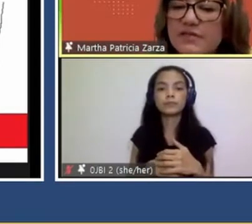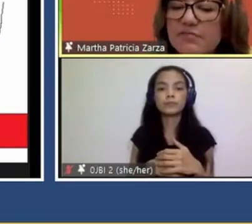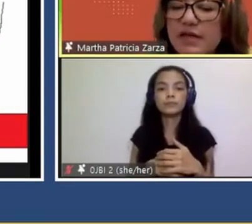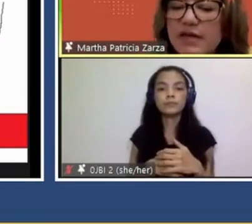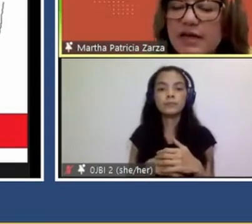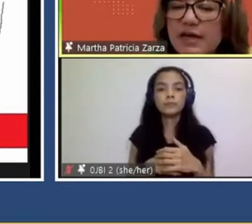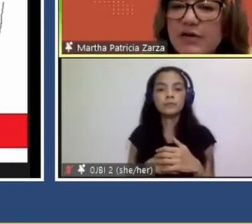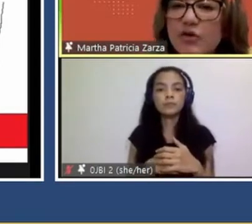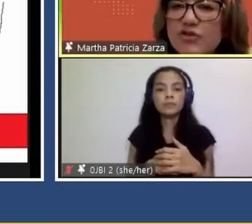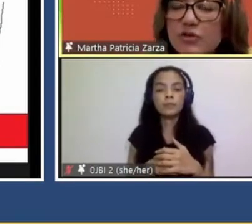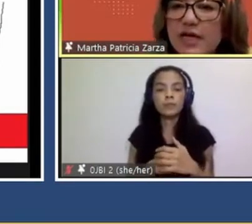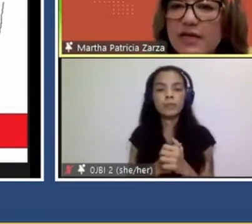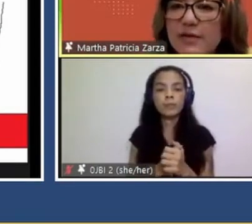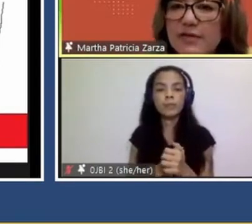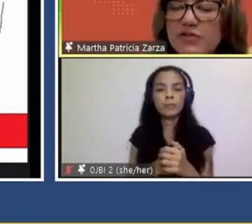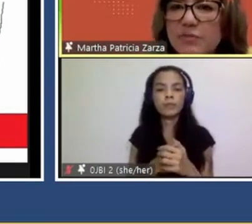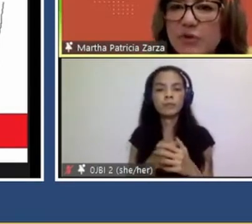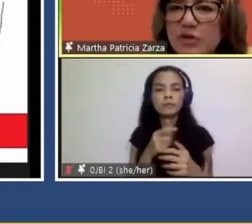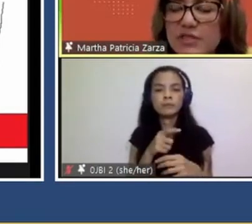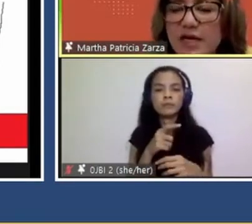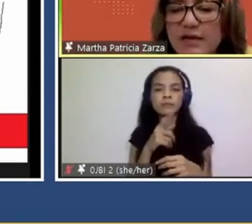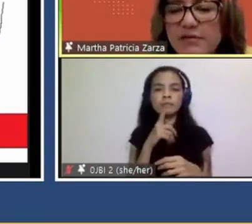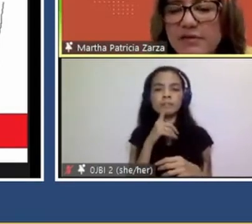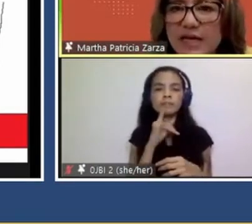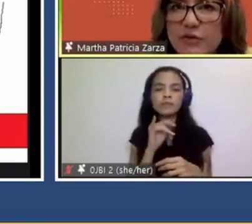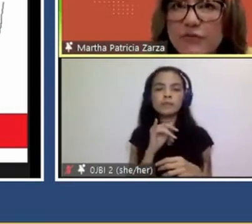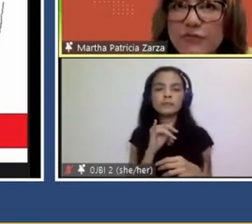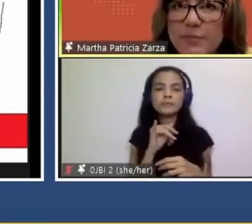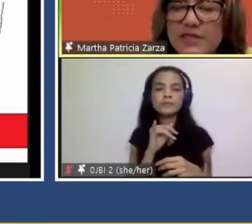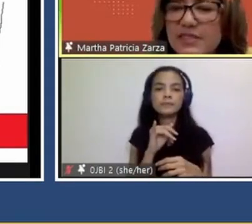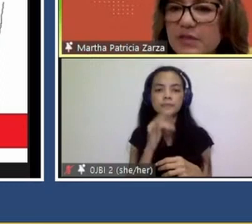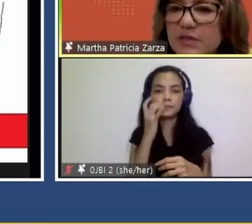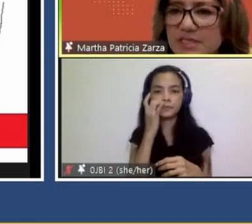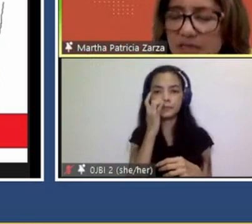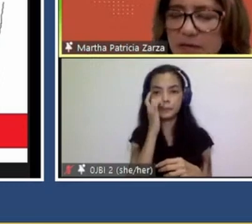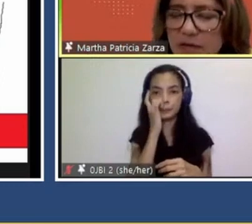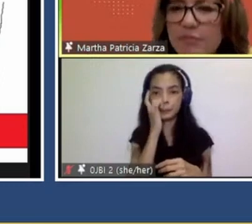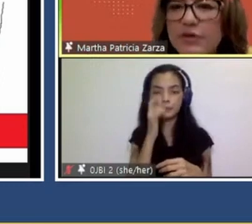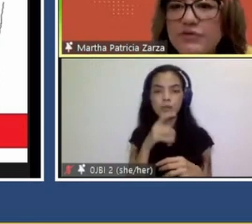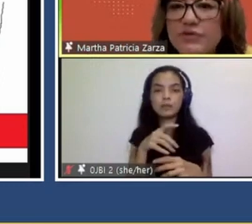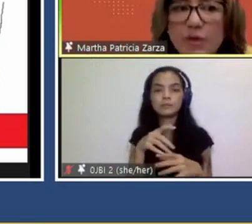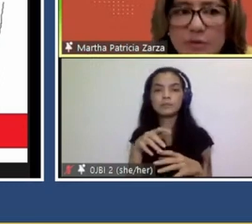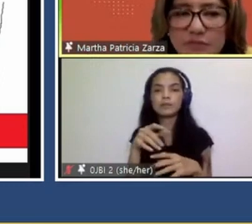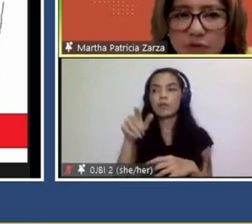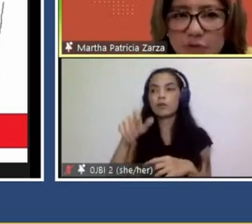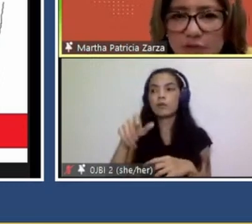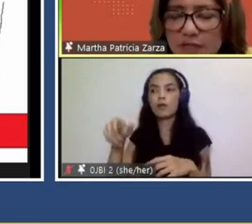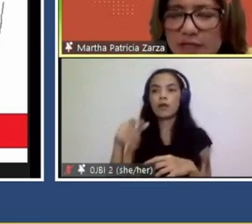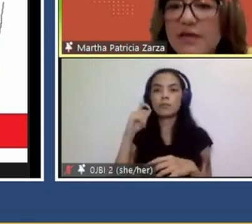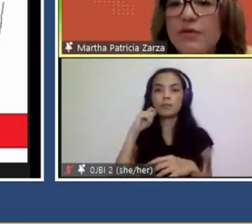It was also at some point kind of participatory design, because the women